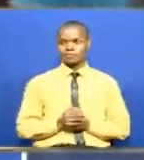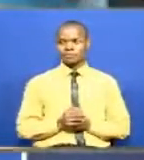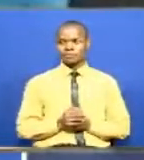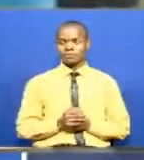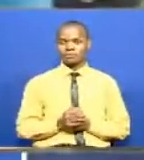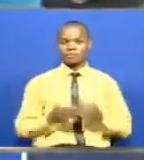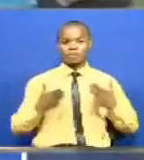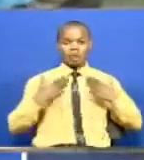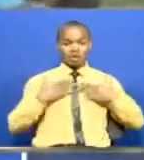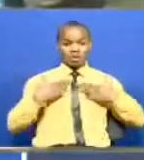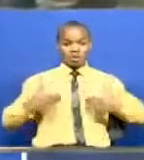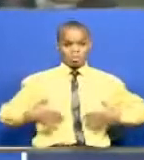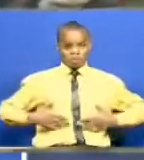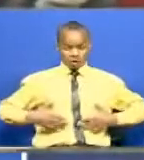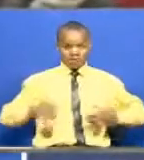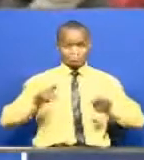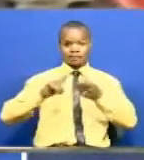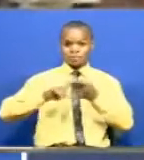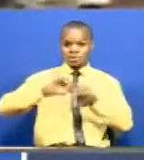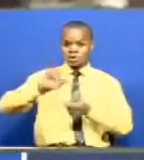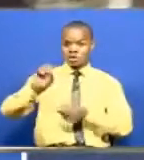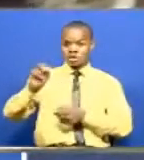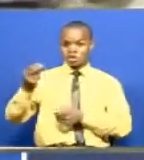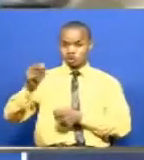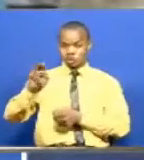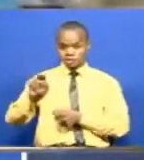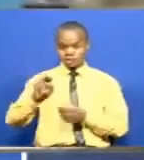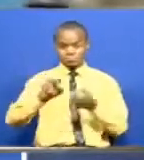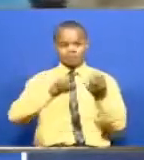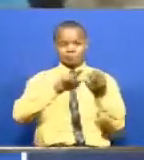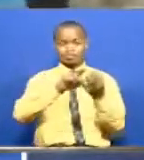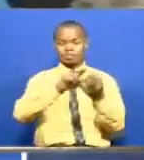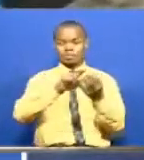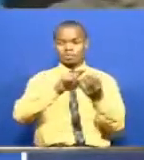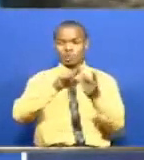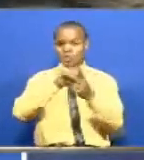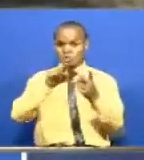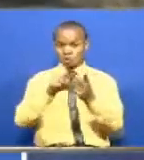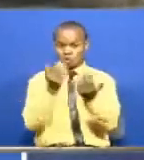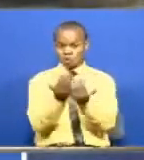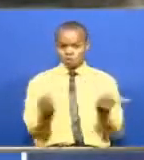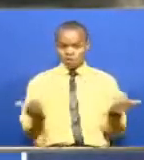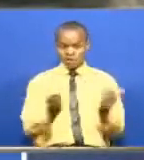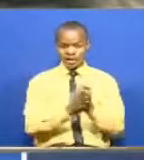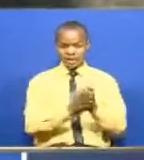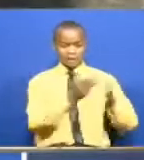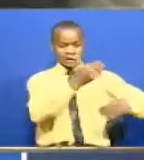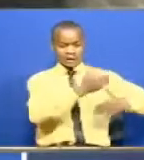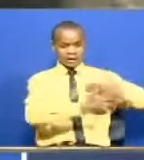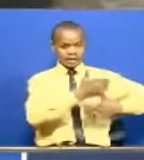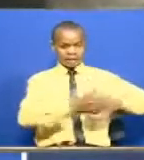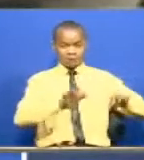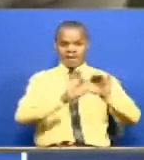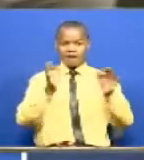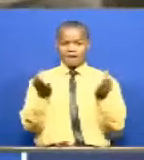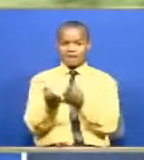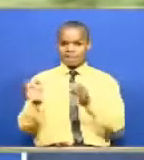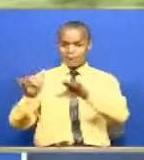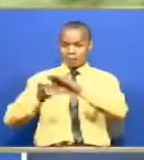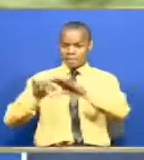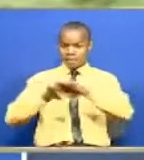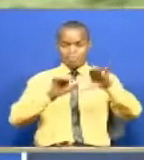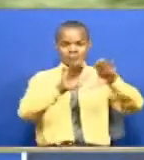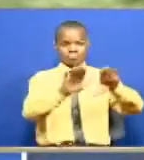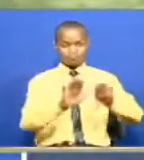The bodies of John Opwondo, his two children, and that of a neighboring family member were finally buried under